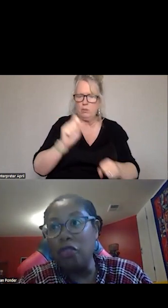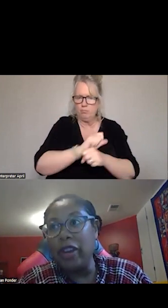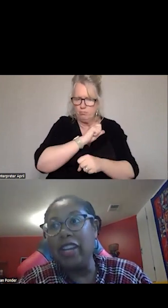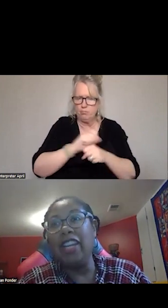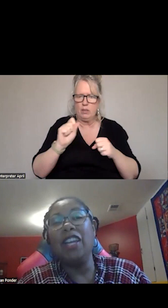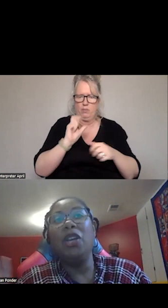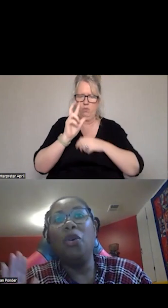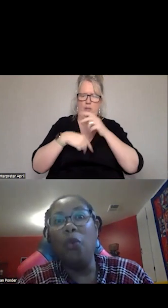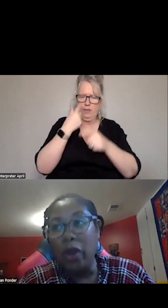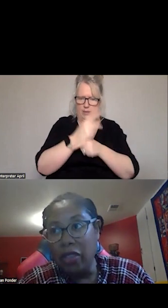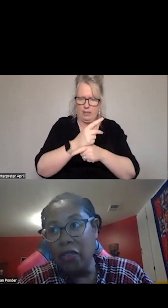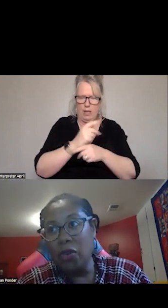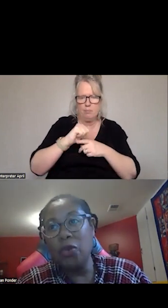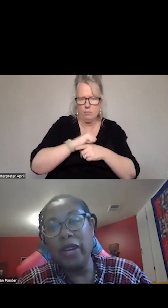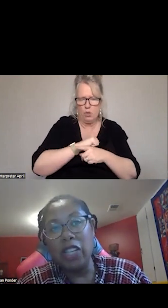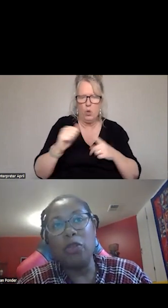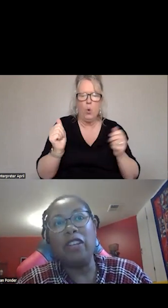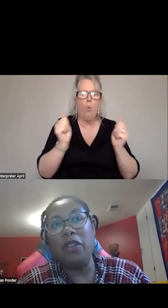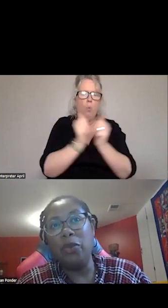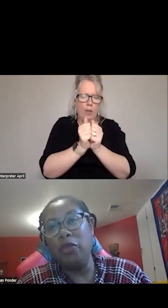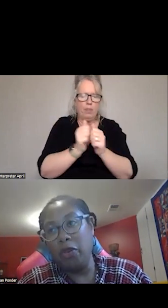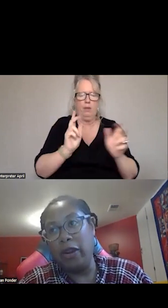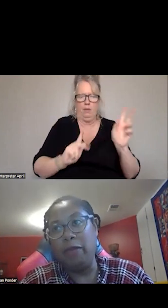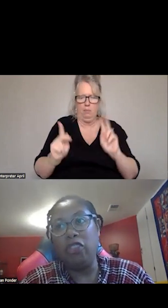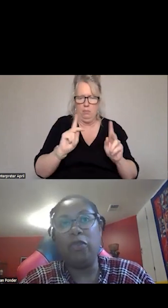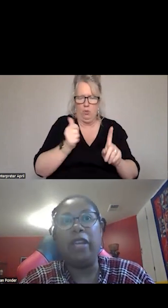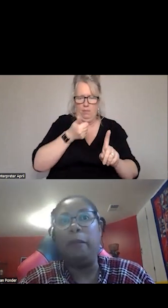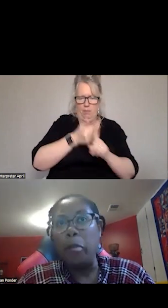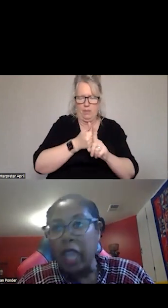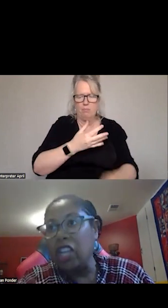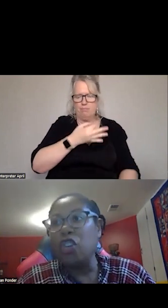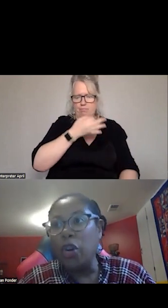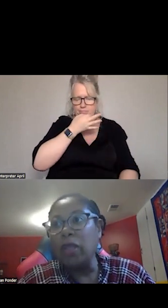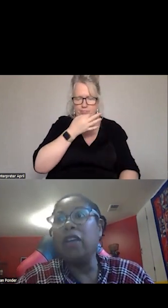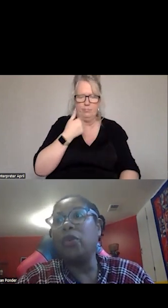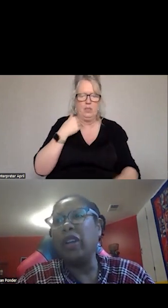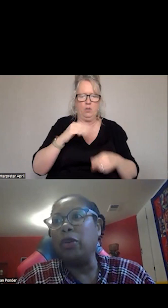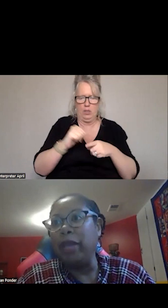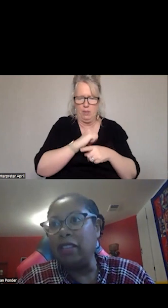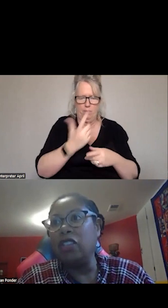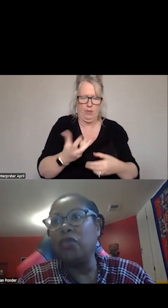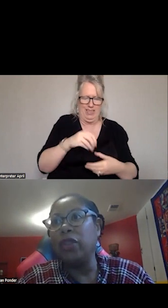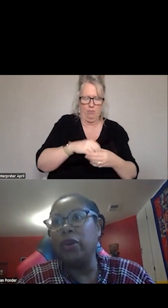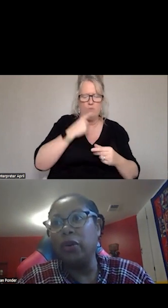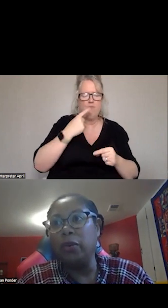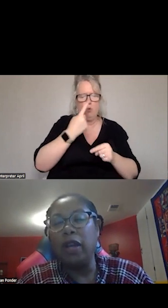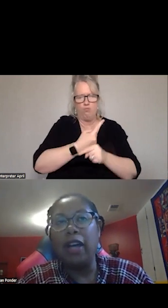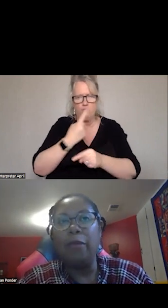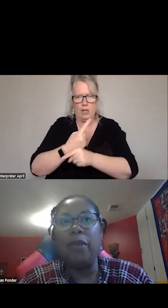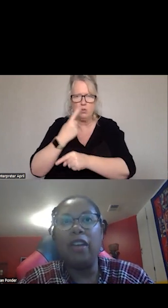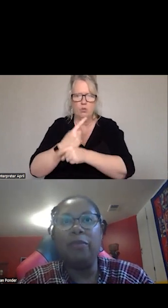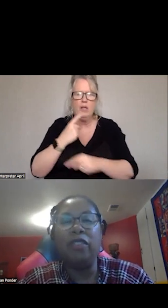type of training with folks who are experts. I know the REACH program does training internally on a regular basis for their